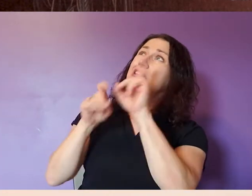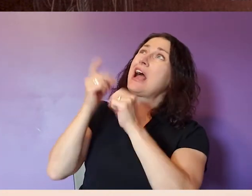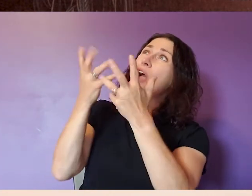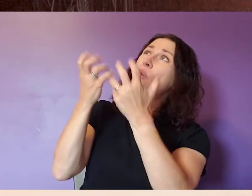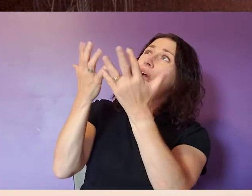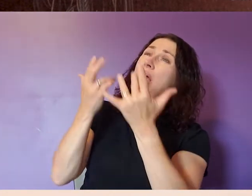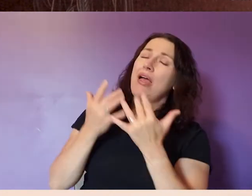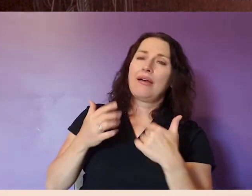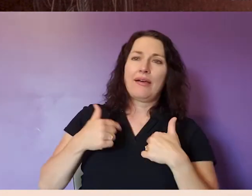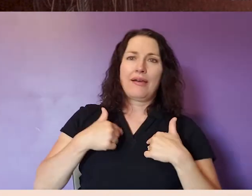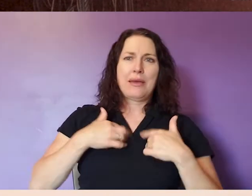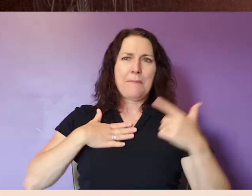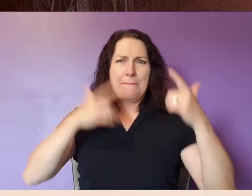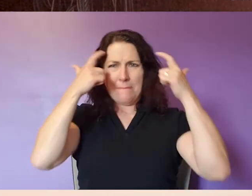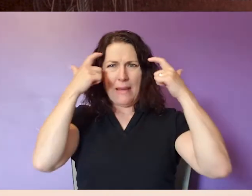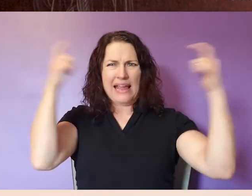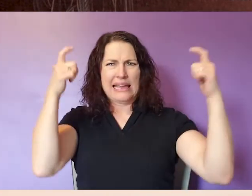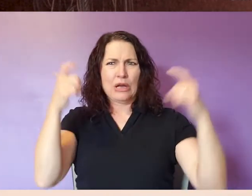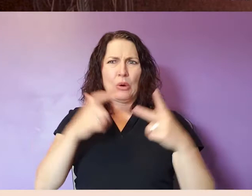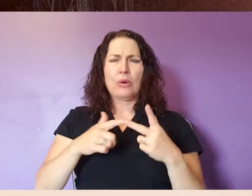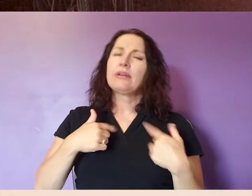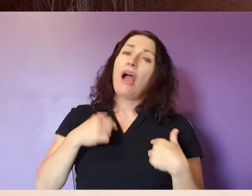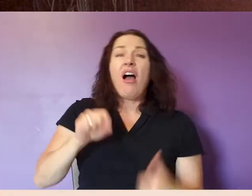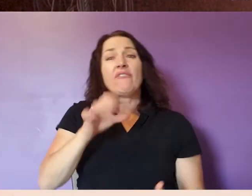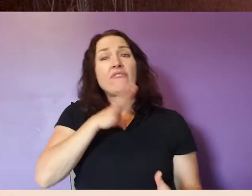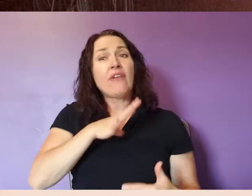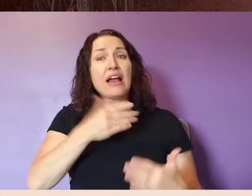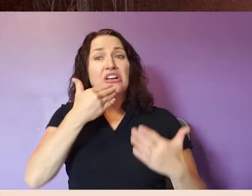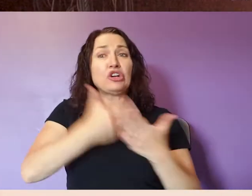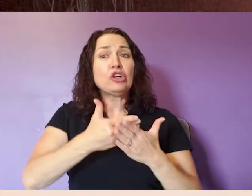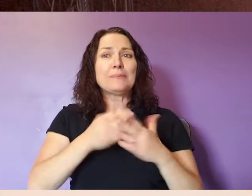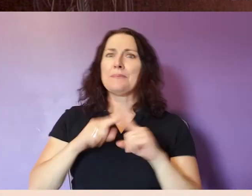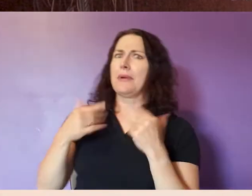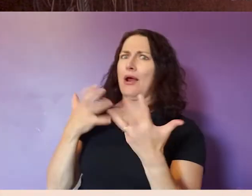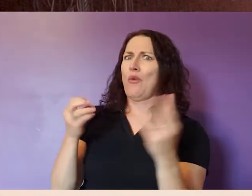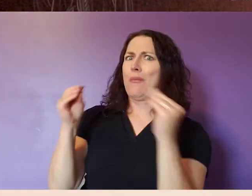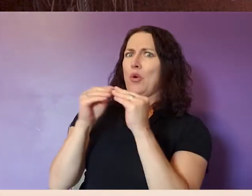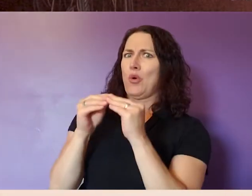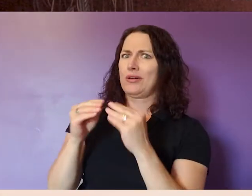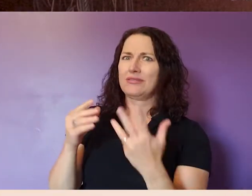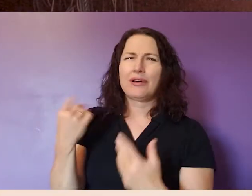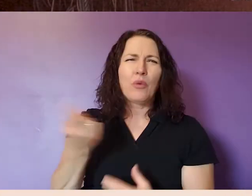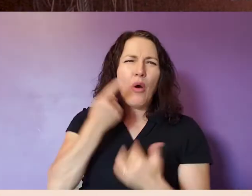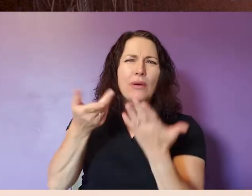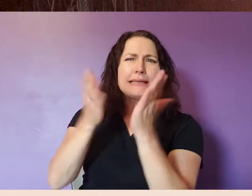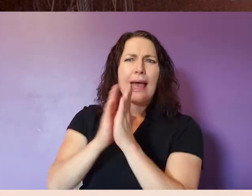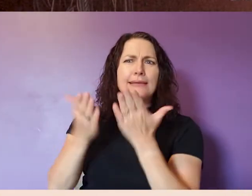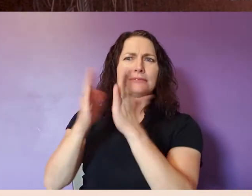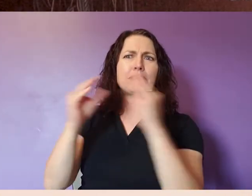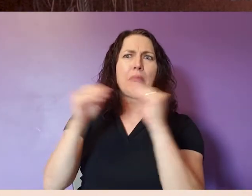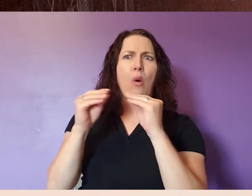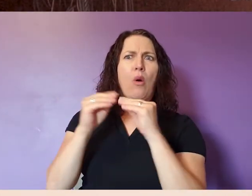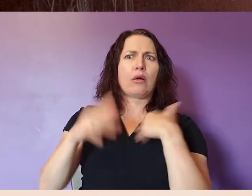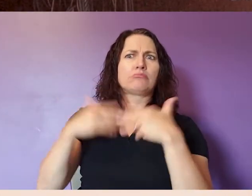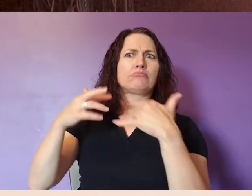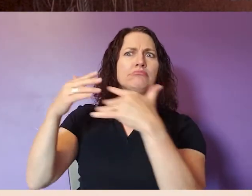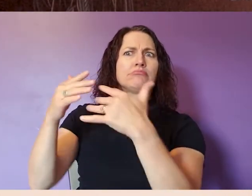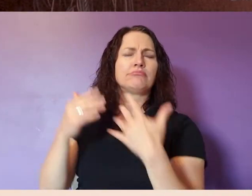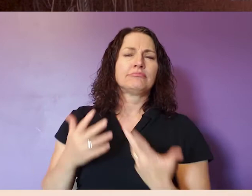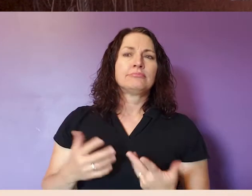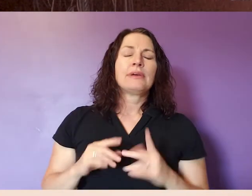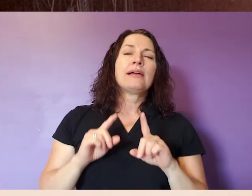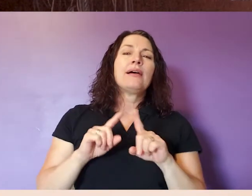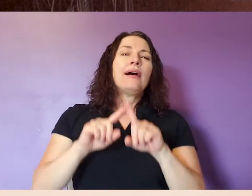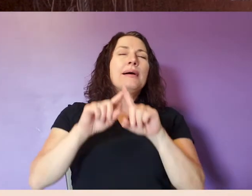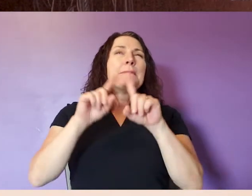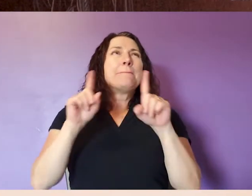our humanity our egos yes this is good but we'd like more so what